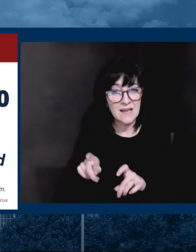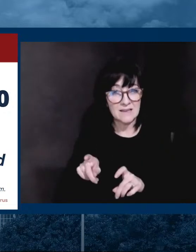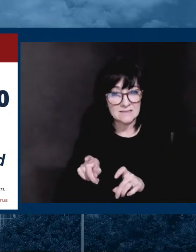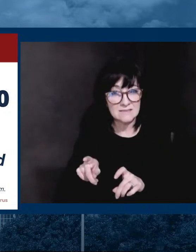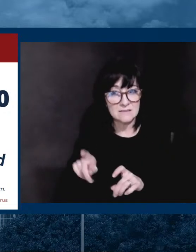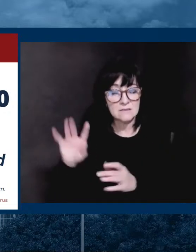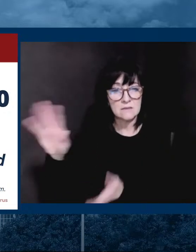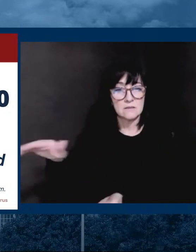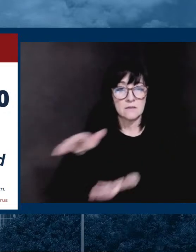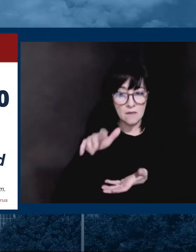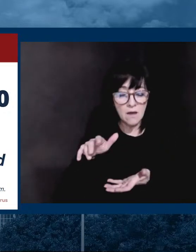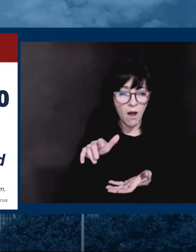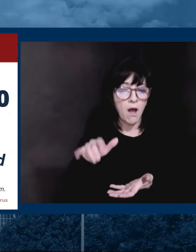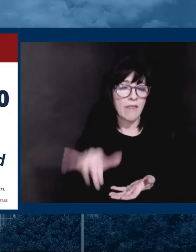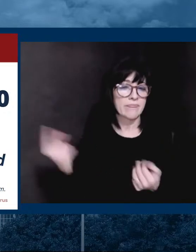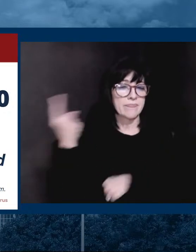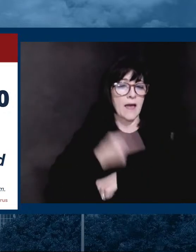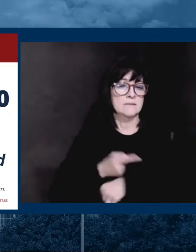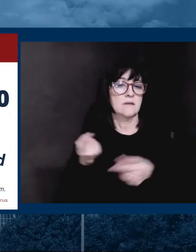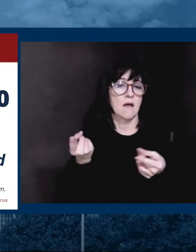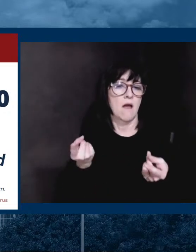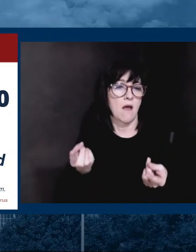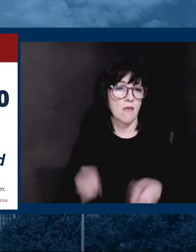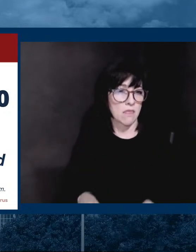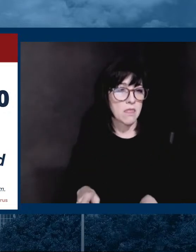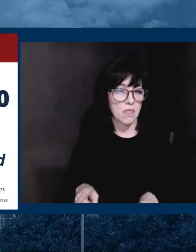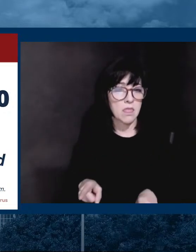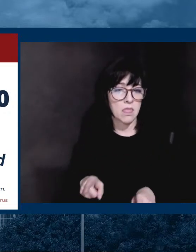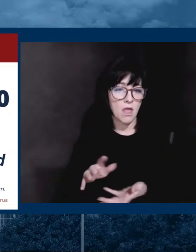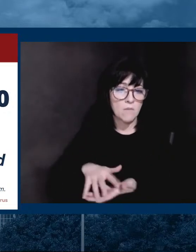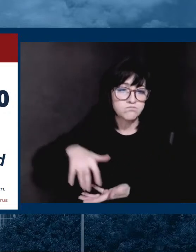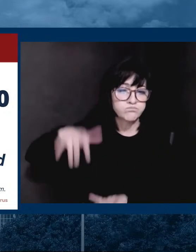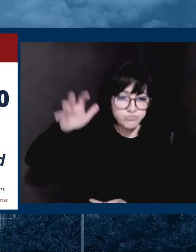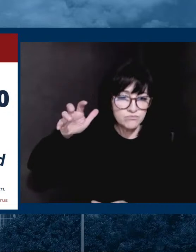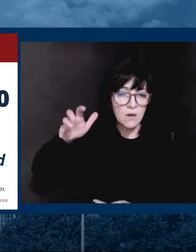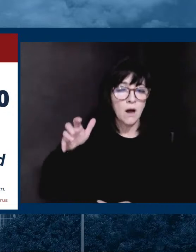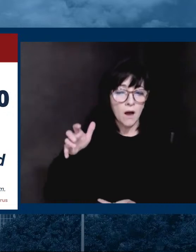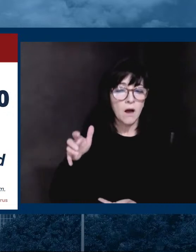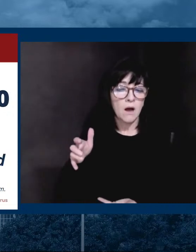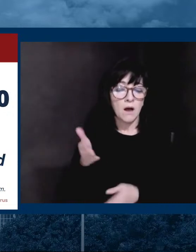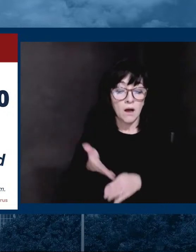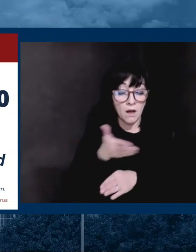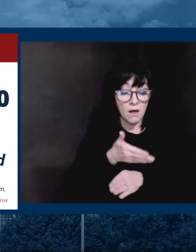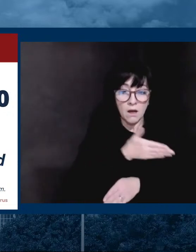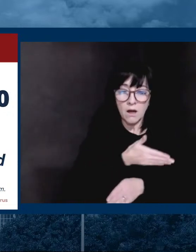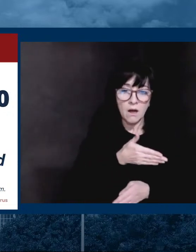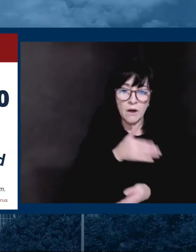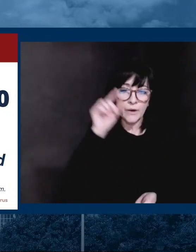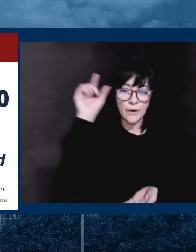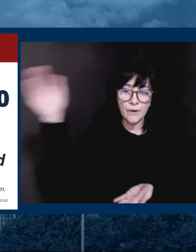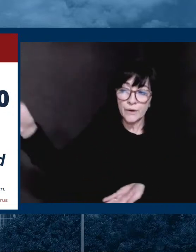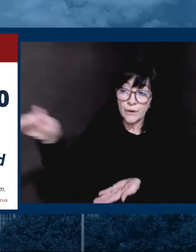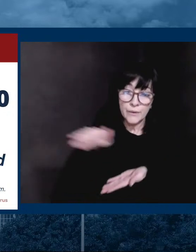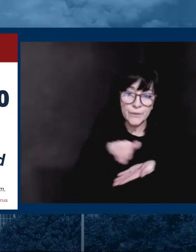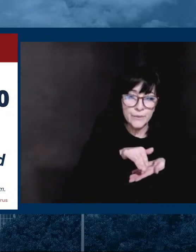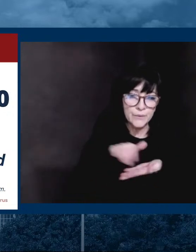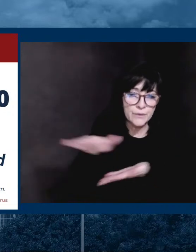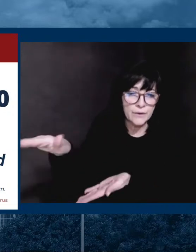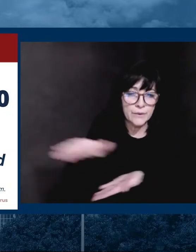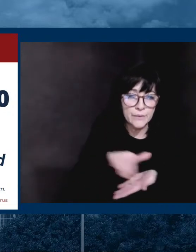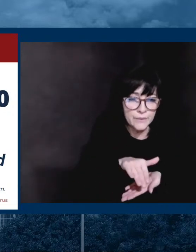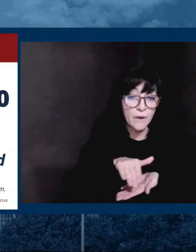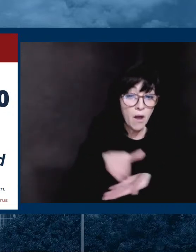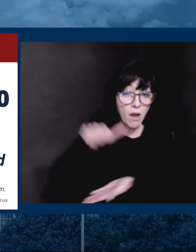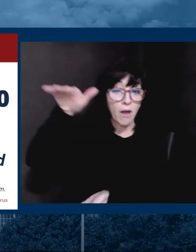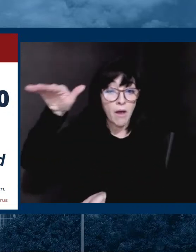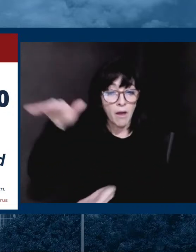day. Don't get too excited one way or the other about a very large number there above 700 or a very low number